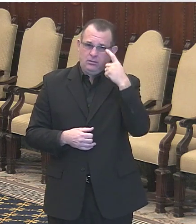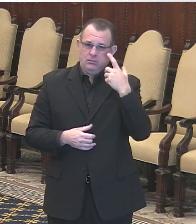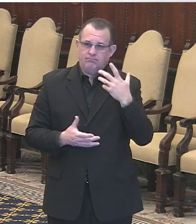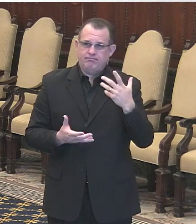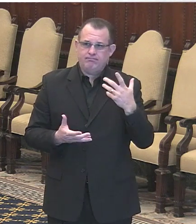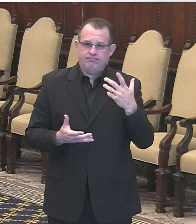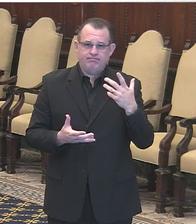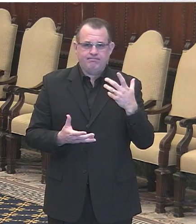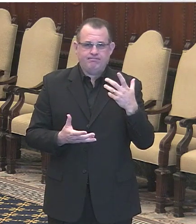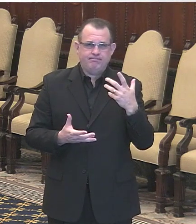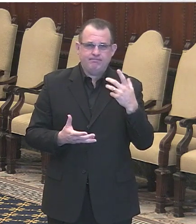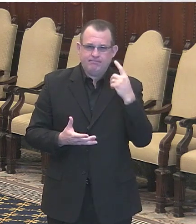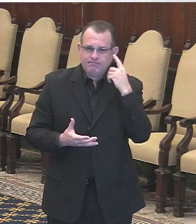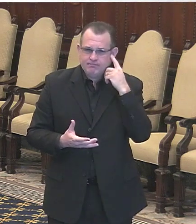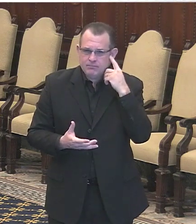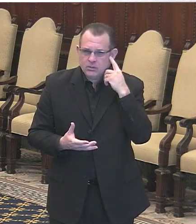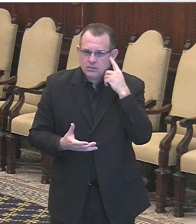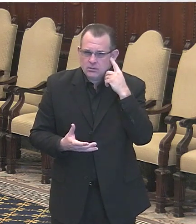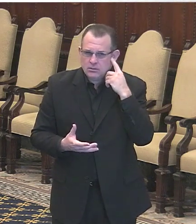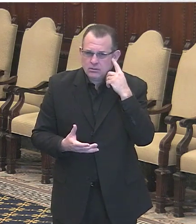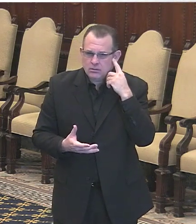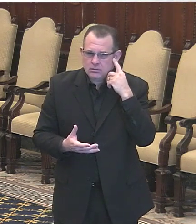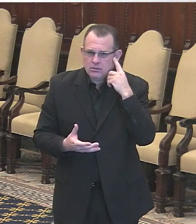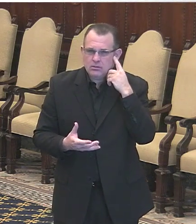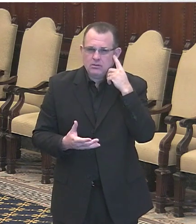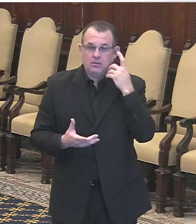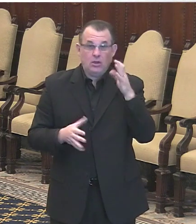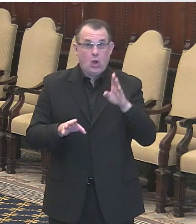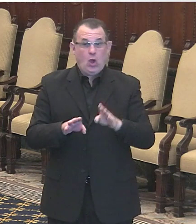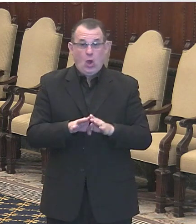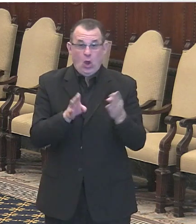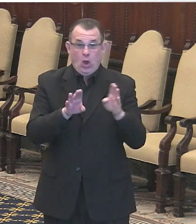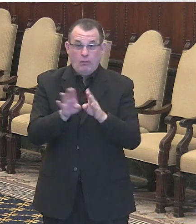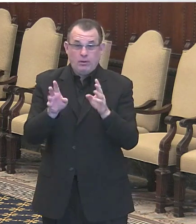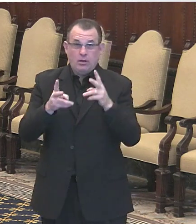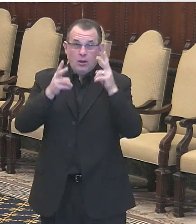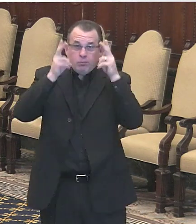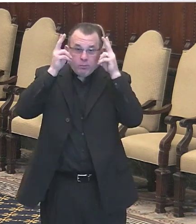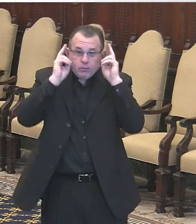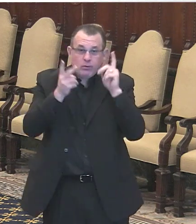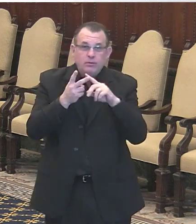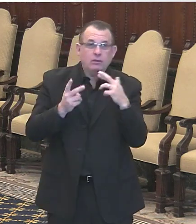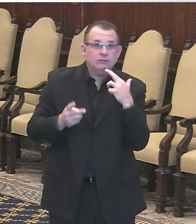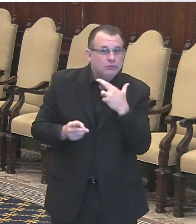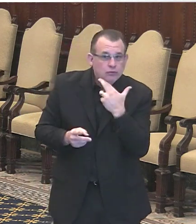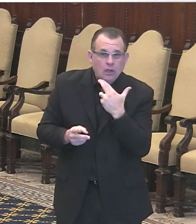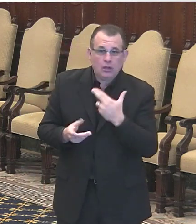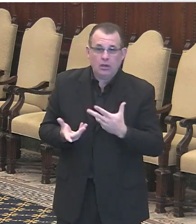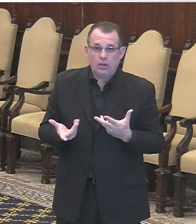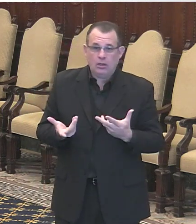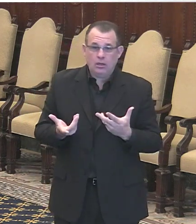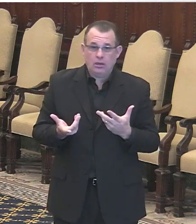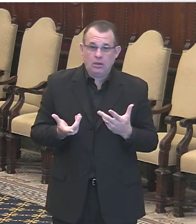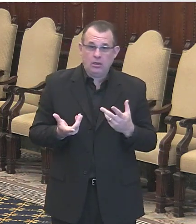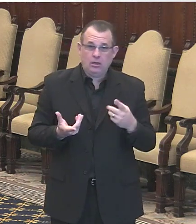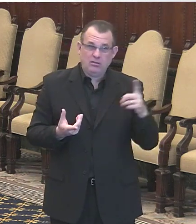good idea for Philly bars and restaurants? Yeah, I mean, those folks are